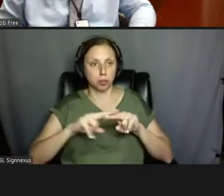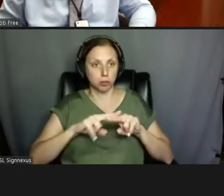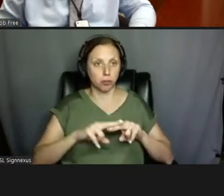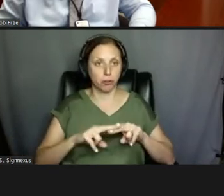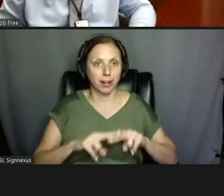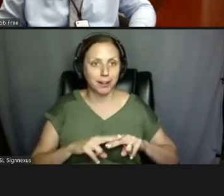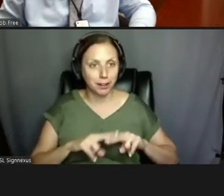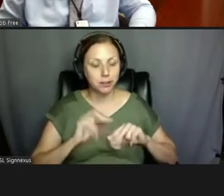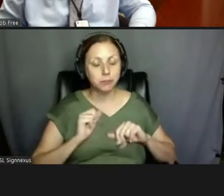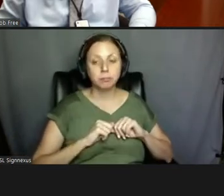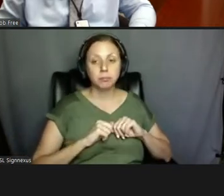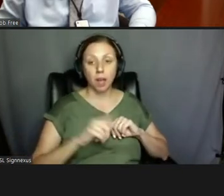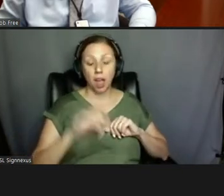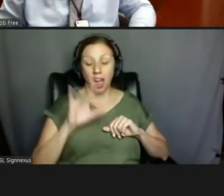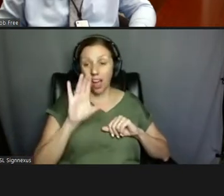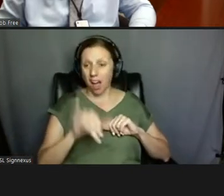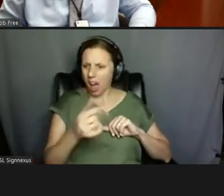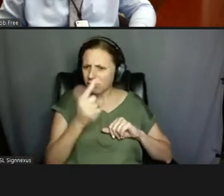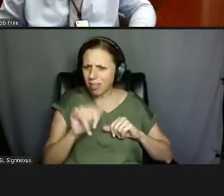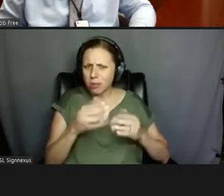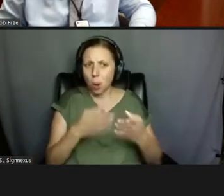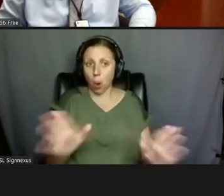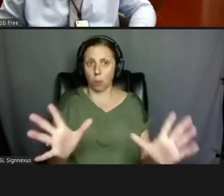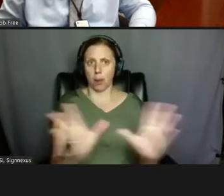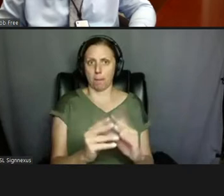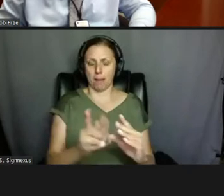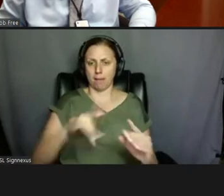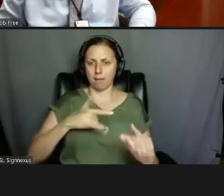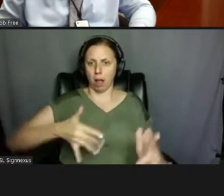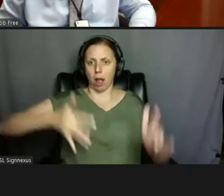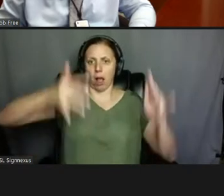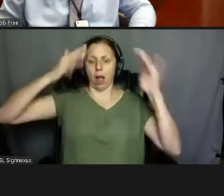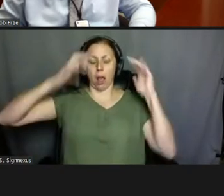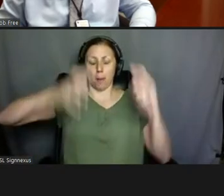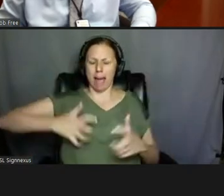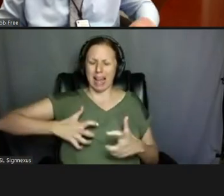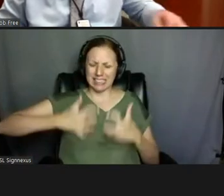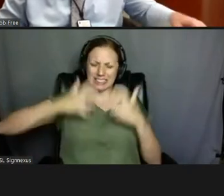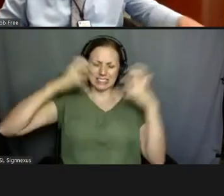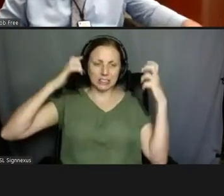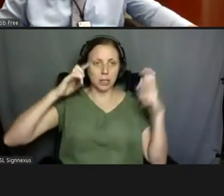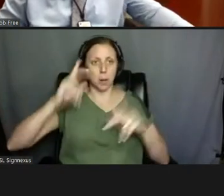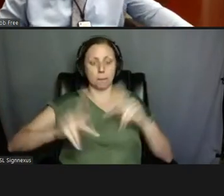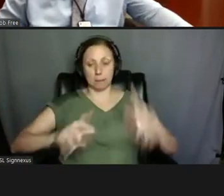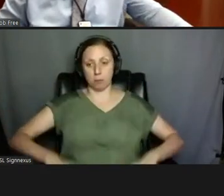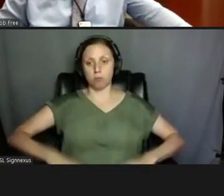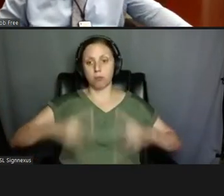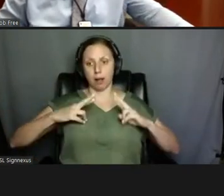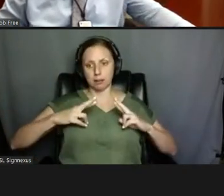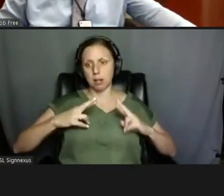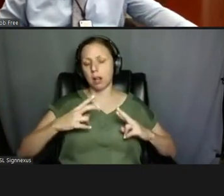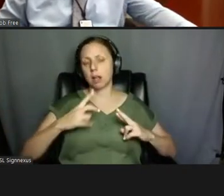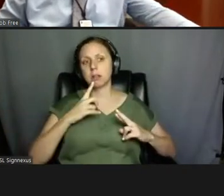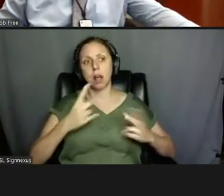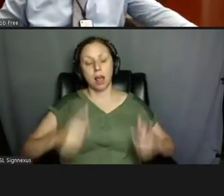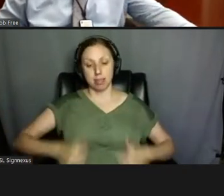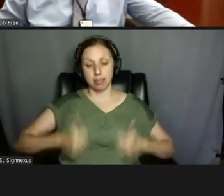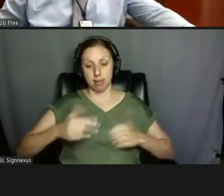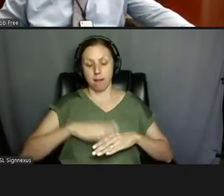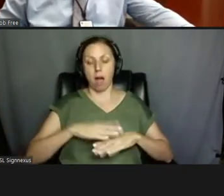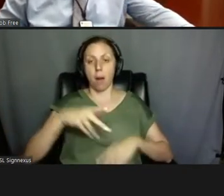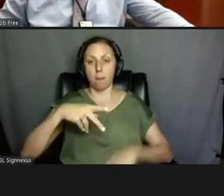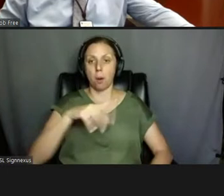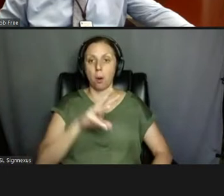fact that these open meetings are overwhelmed by angry and upset residents living along the Port Washington